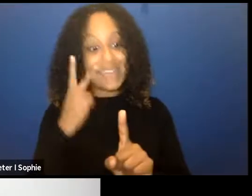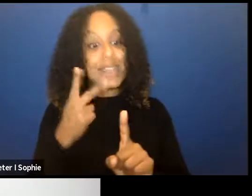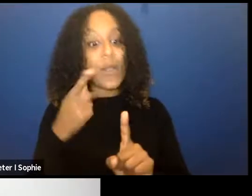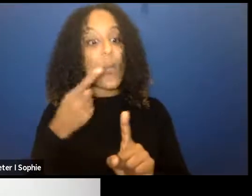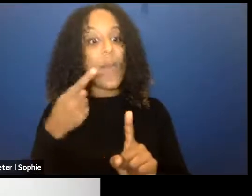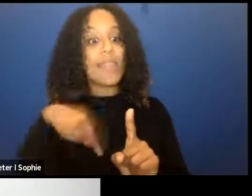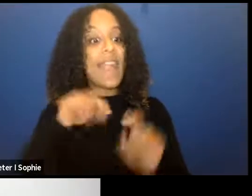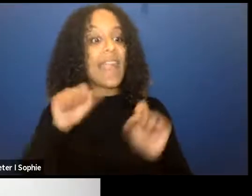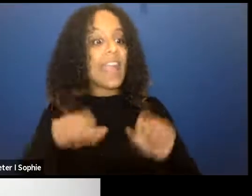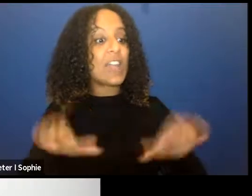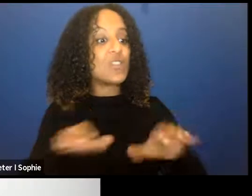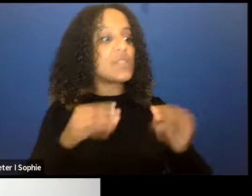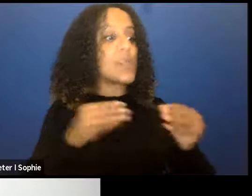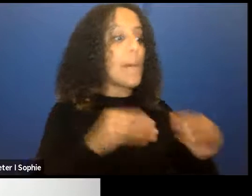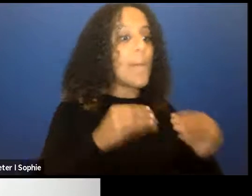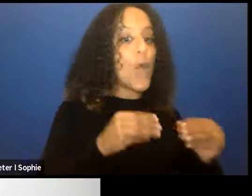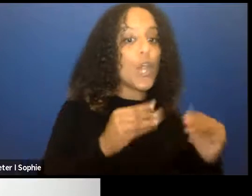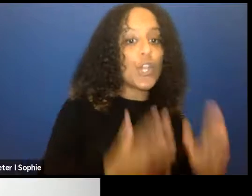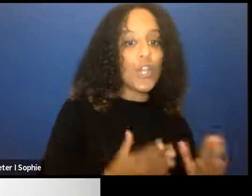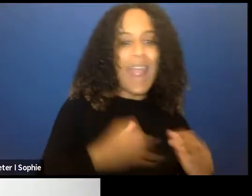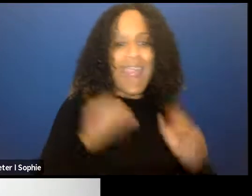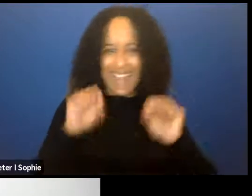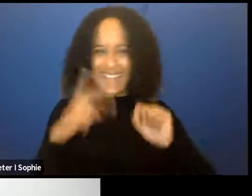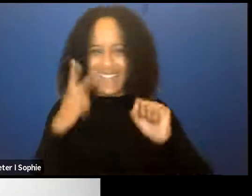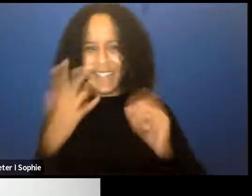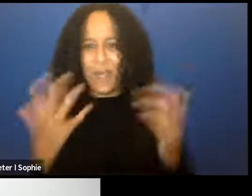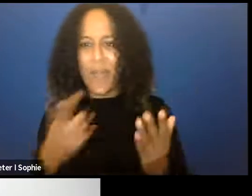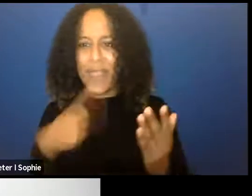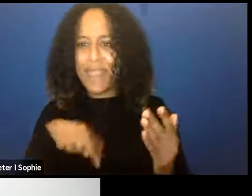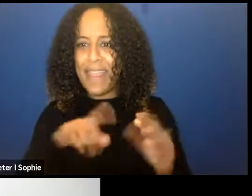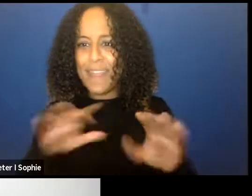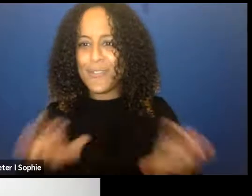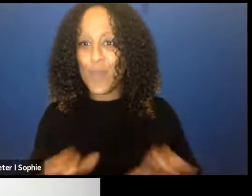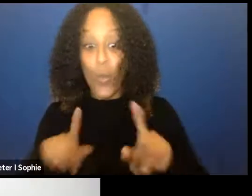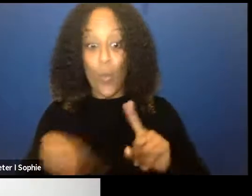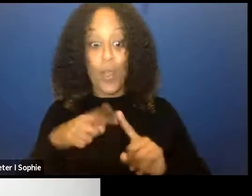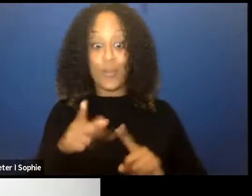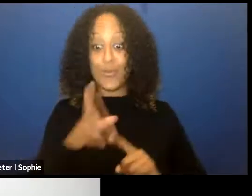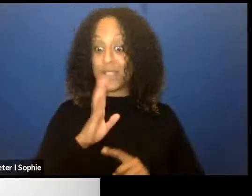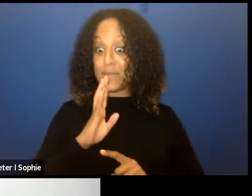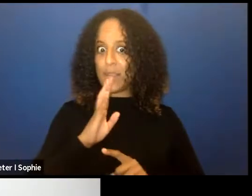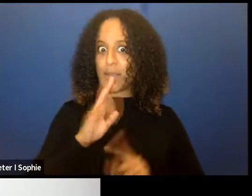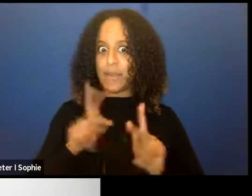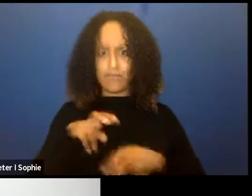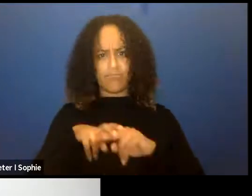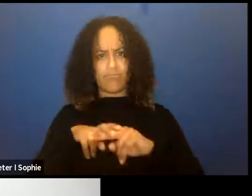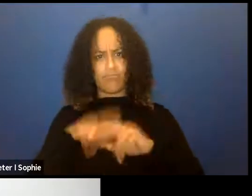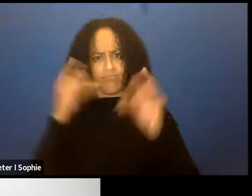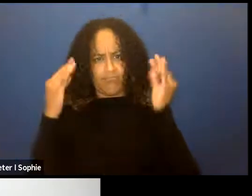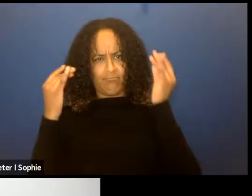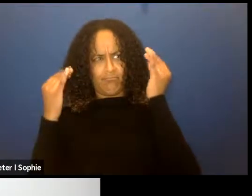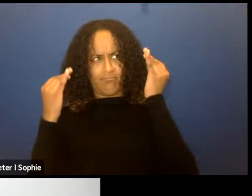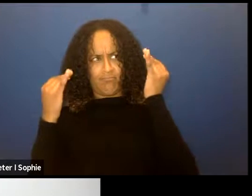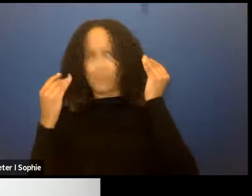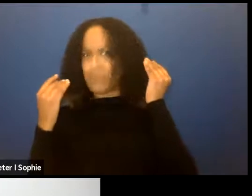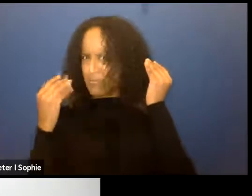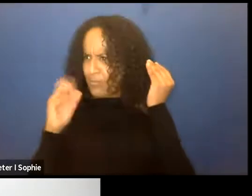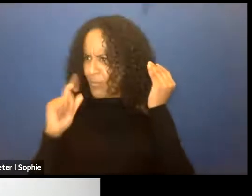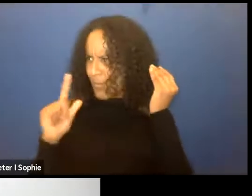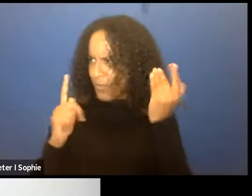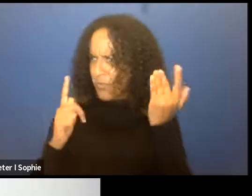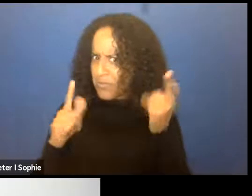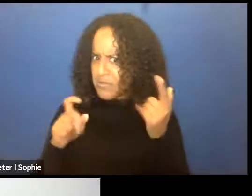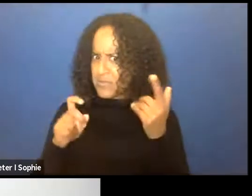as a marketer. I've seen what they can do, right? When you speak up on something, it makes people sit back and think, oh, well, maybe this